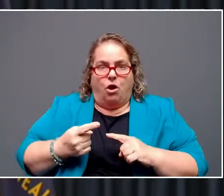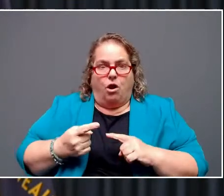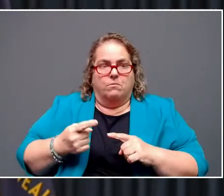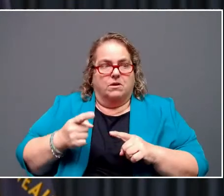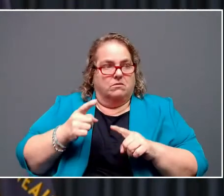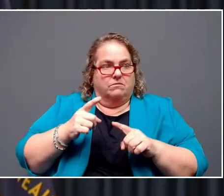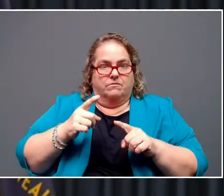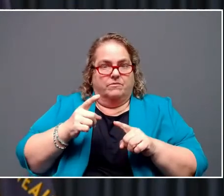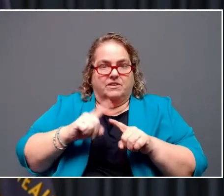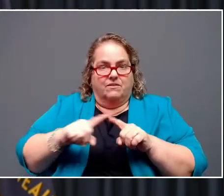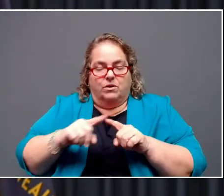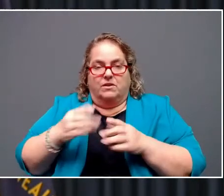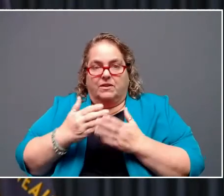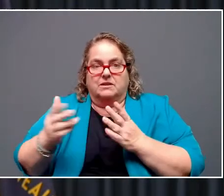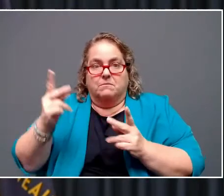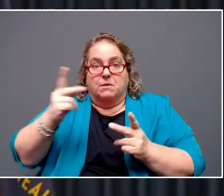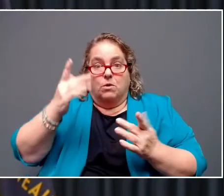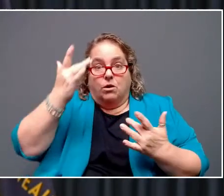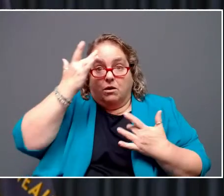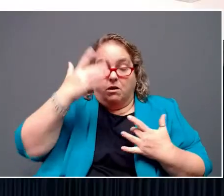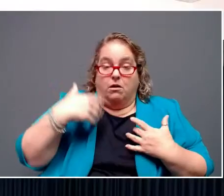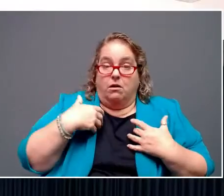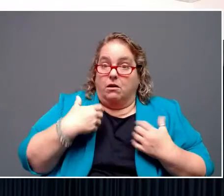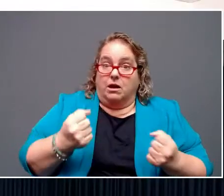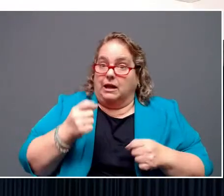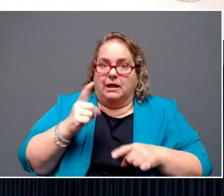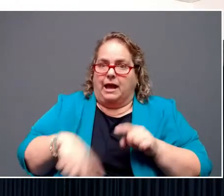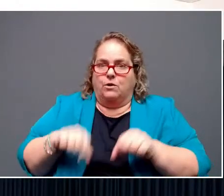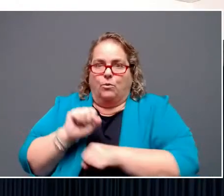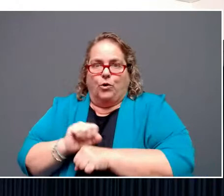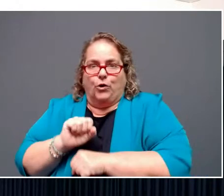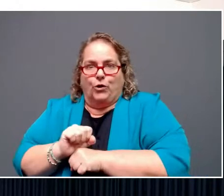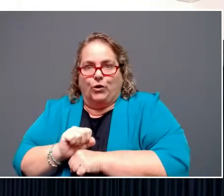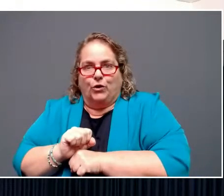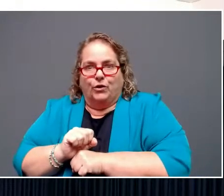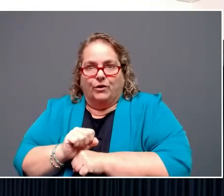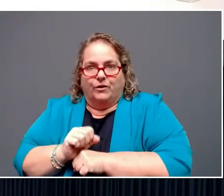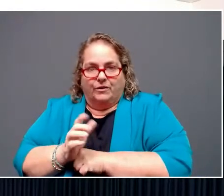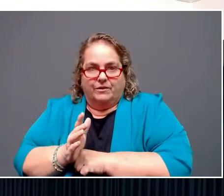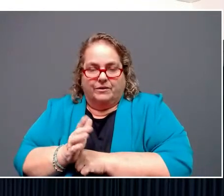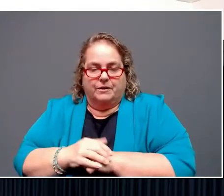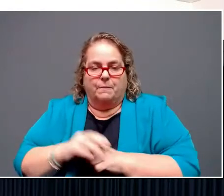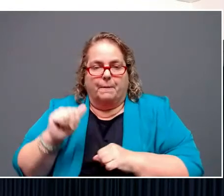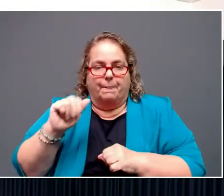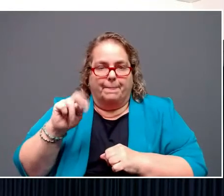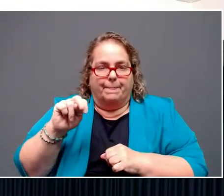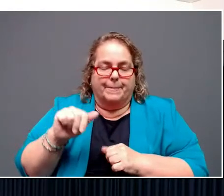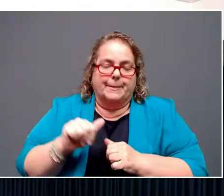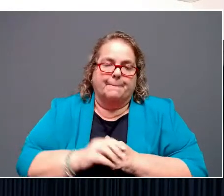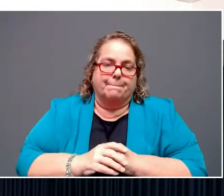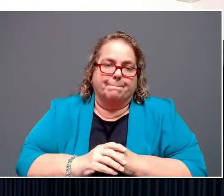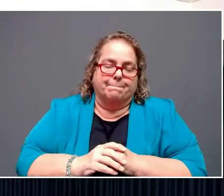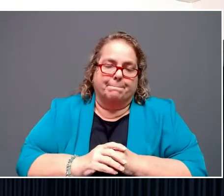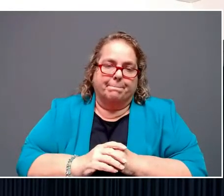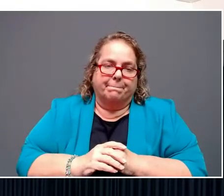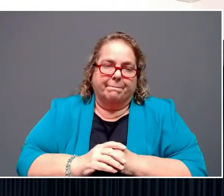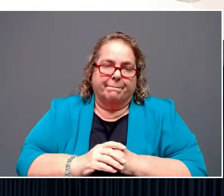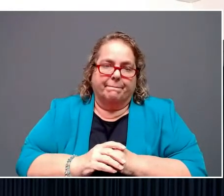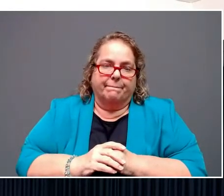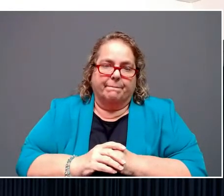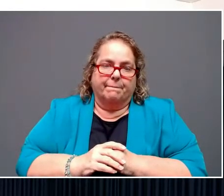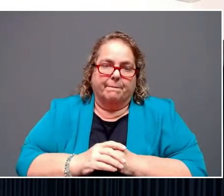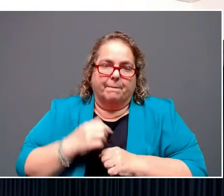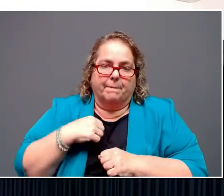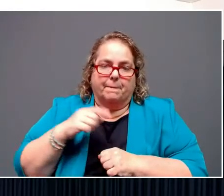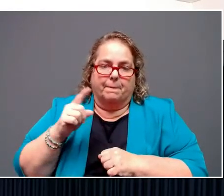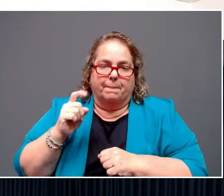sure we can keep people well and at work. Anna. Yes, Governor, thank you. I've had some questions posed to